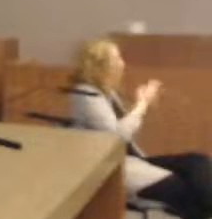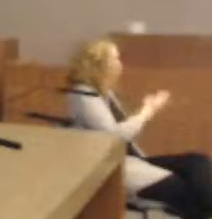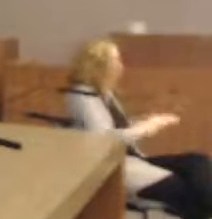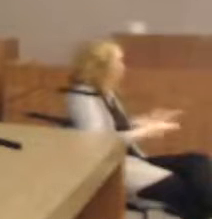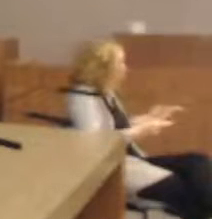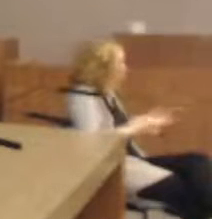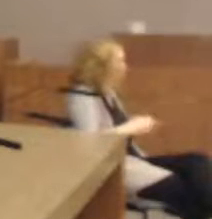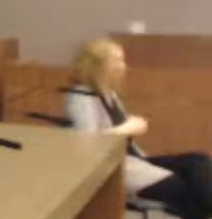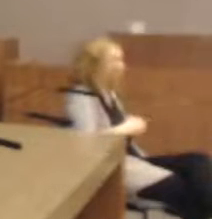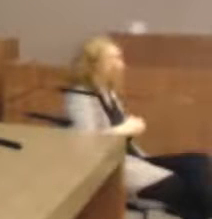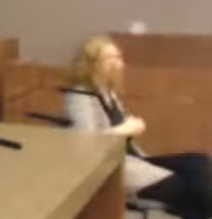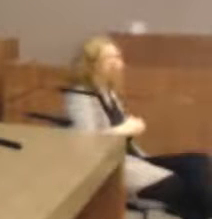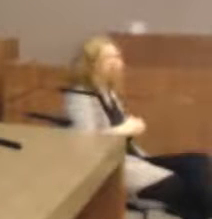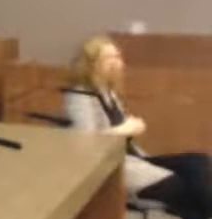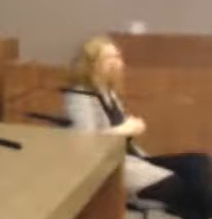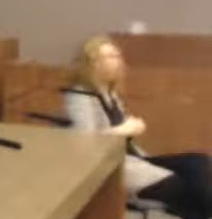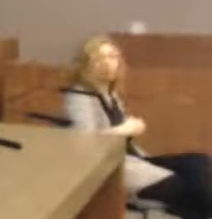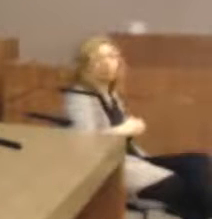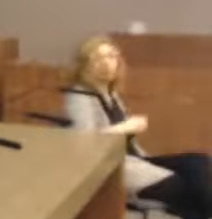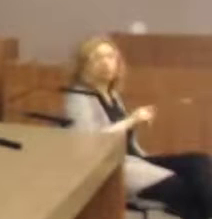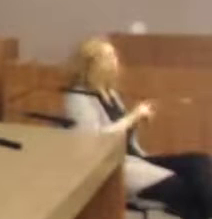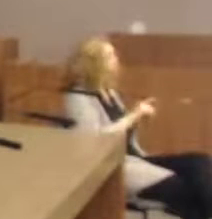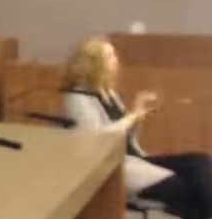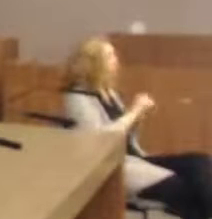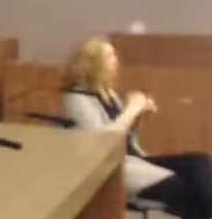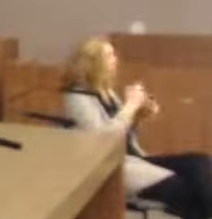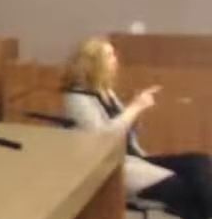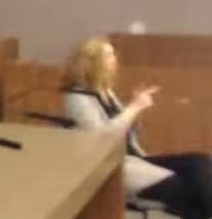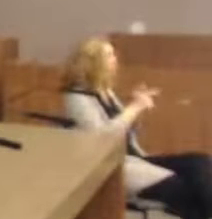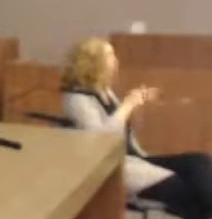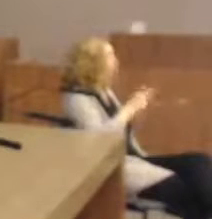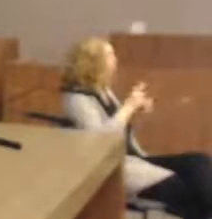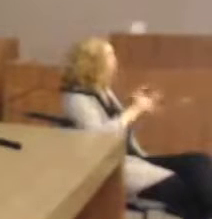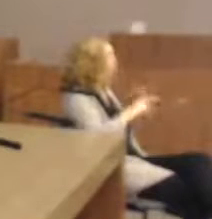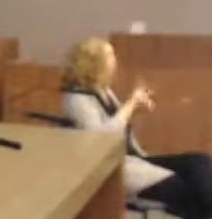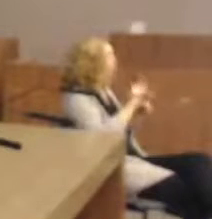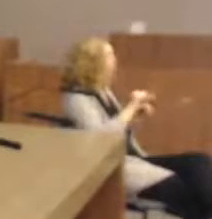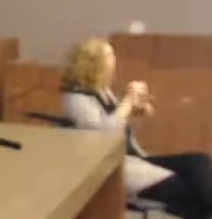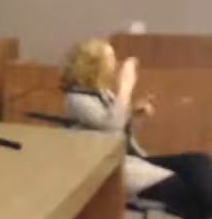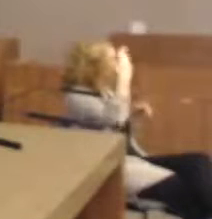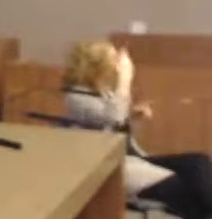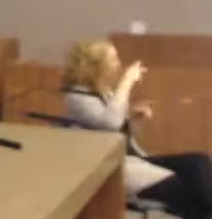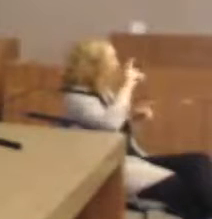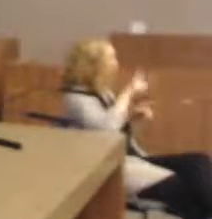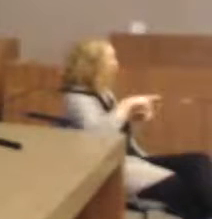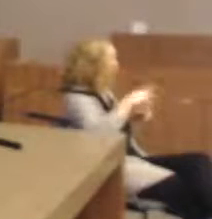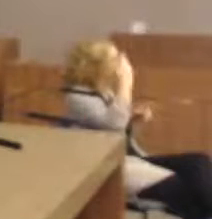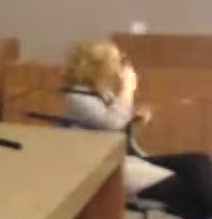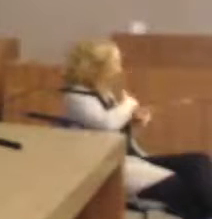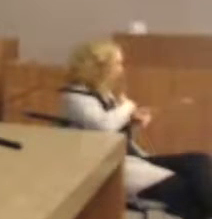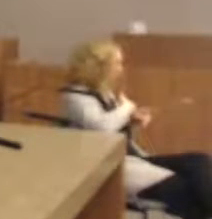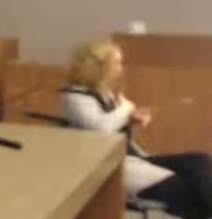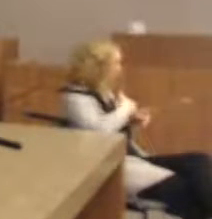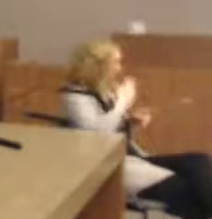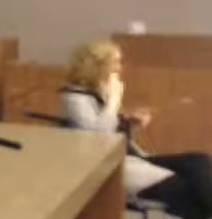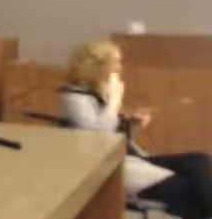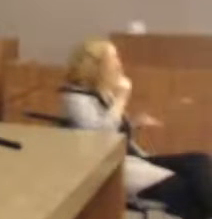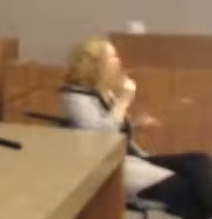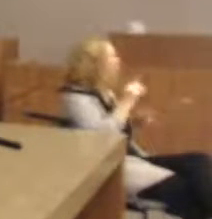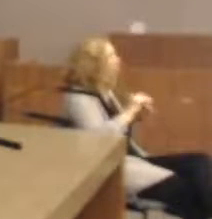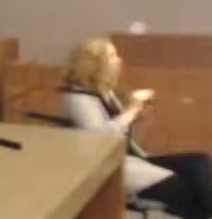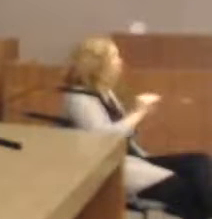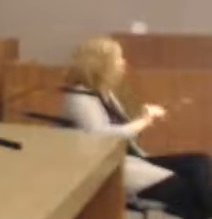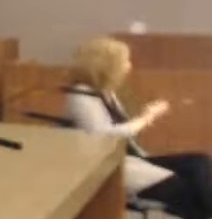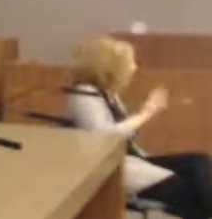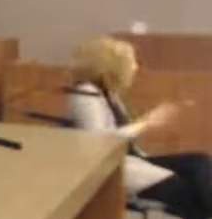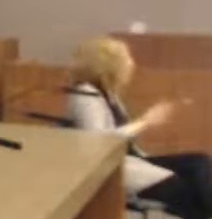And the upfront stuff, the way that we treat people upfront, is really, really helpful. The clearer things are, the less frustrated we are